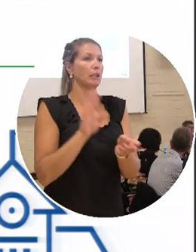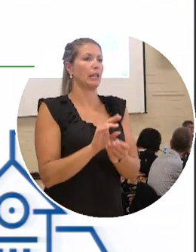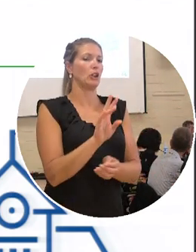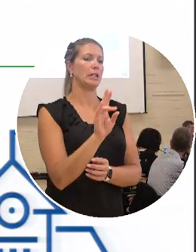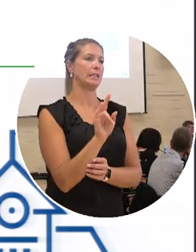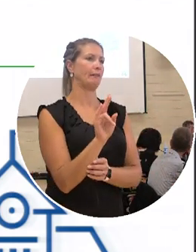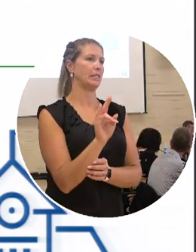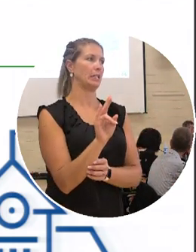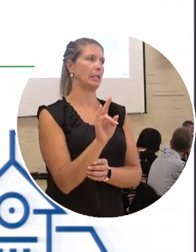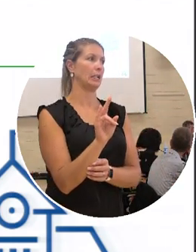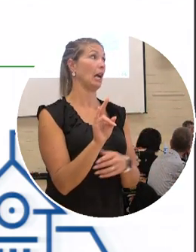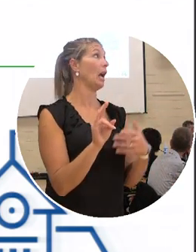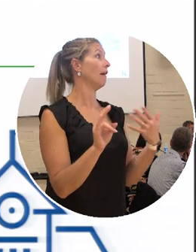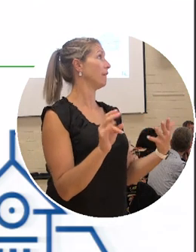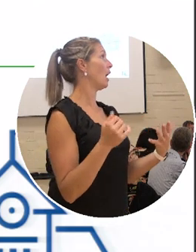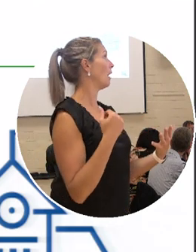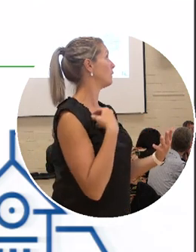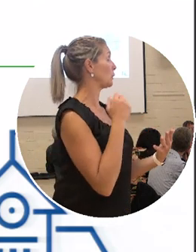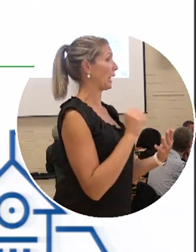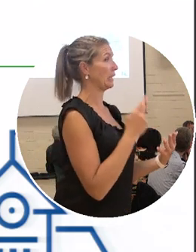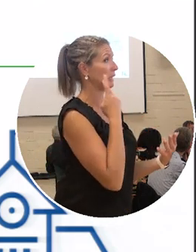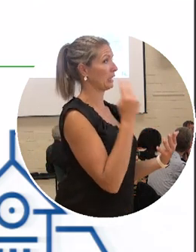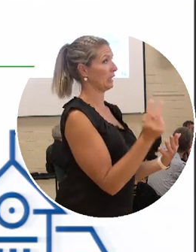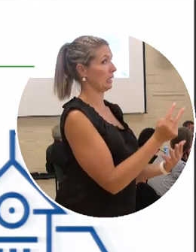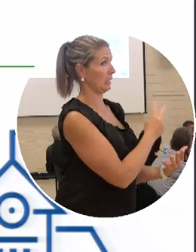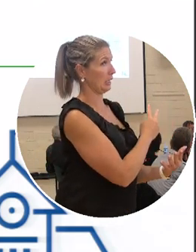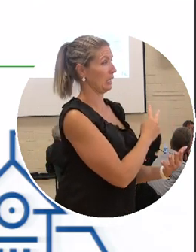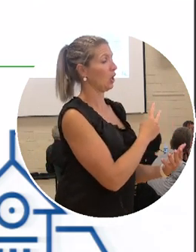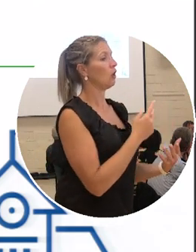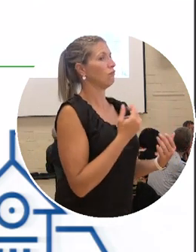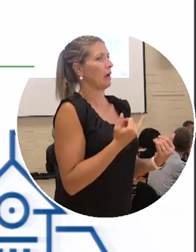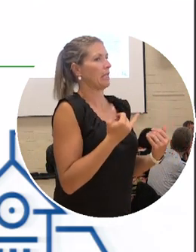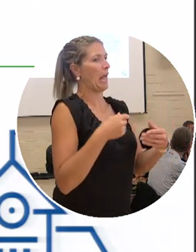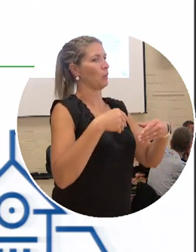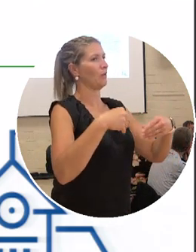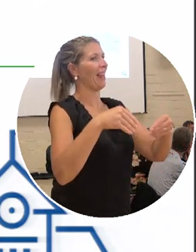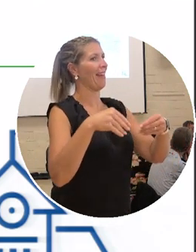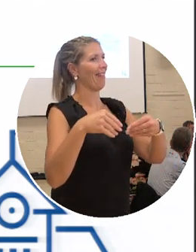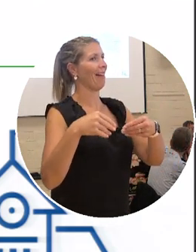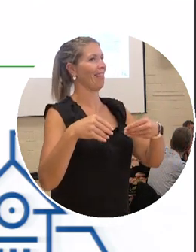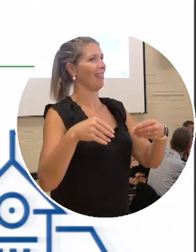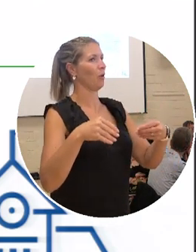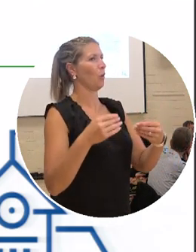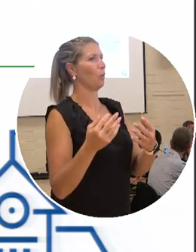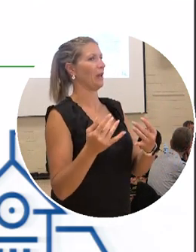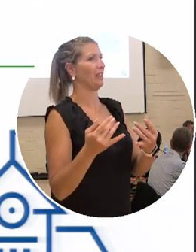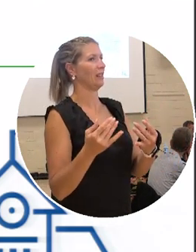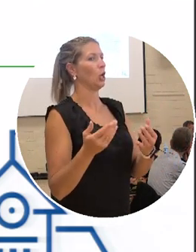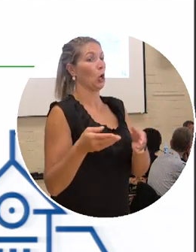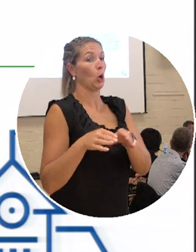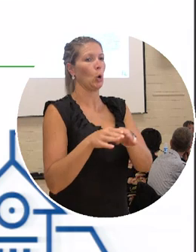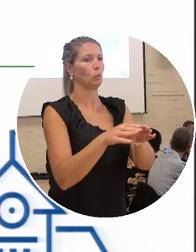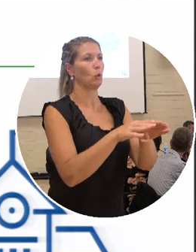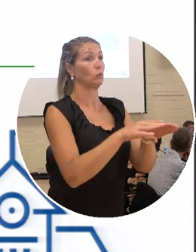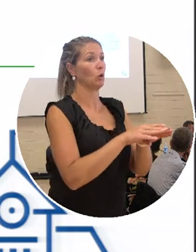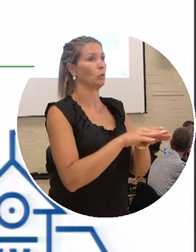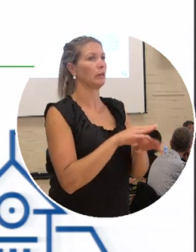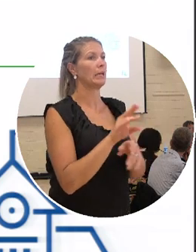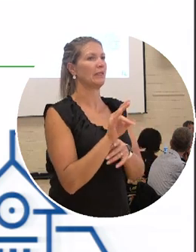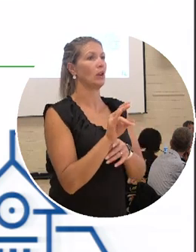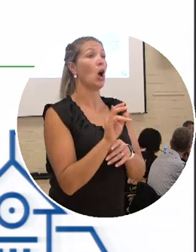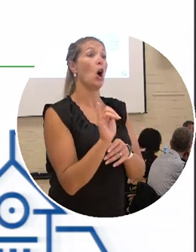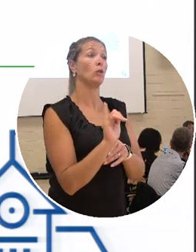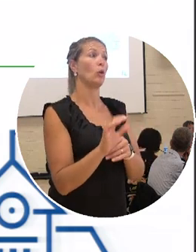five of which are listed here that are in the sale process or transfer pending. We've also added Clarenville